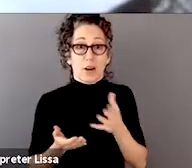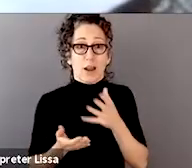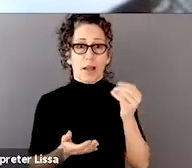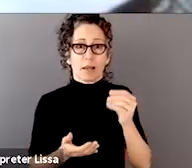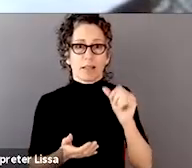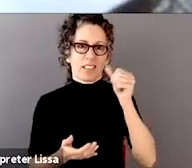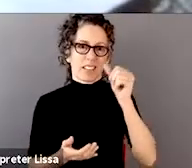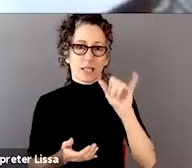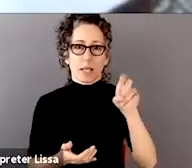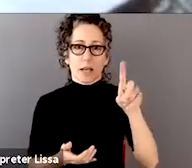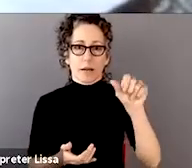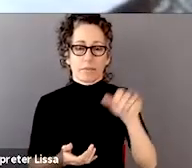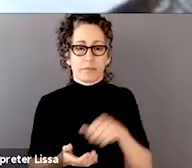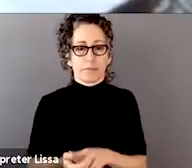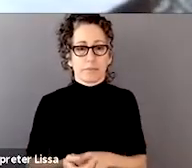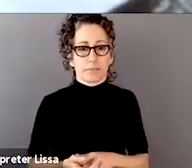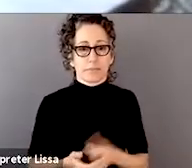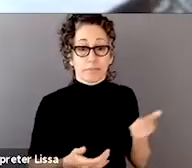you. How about Ahi?